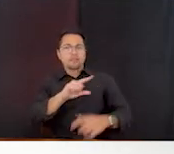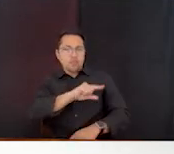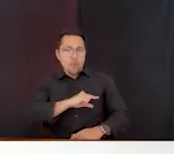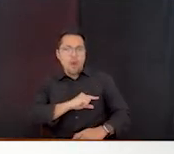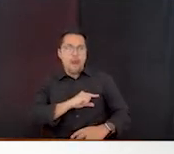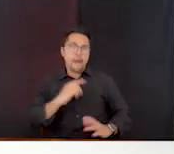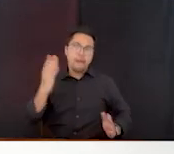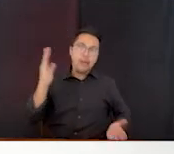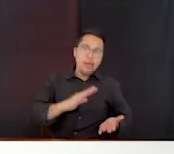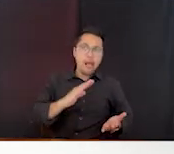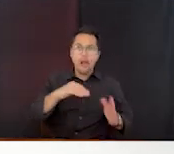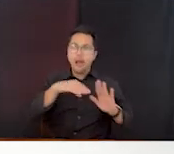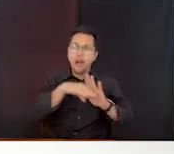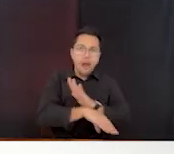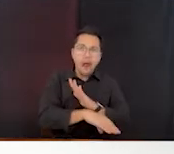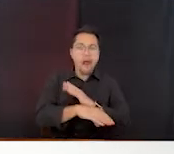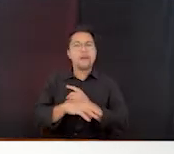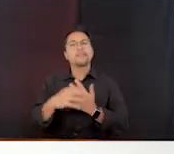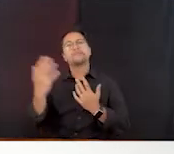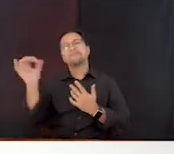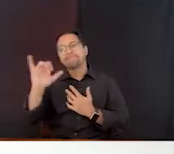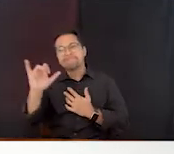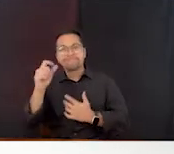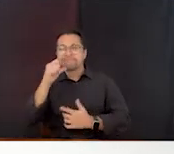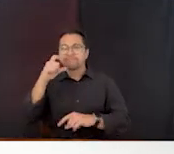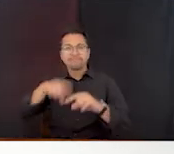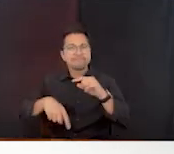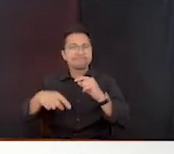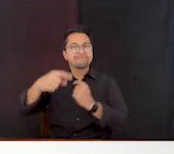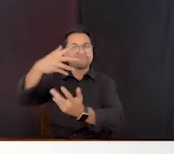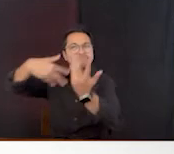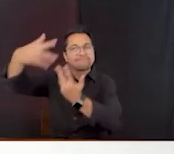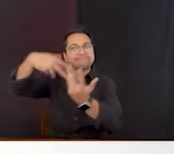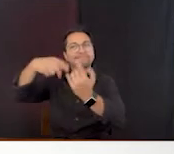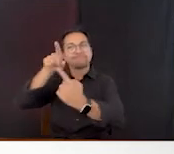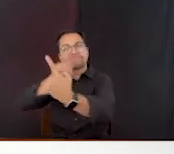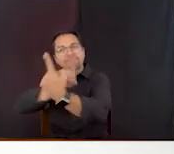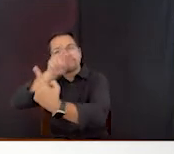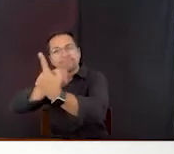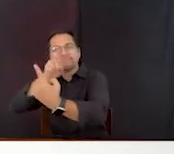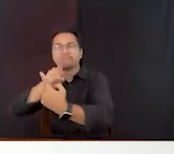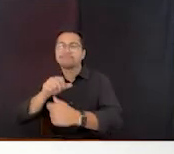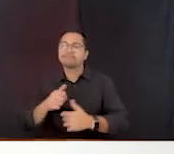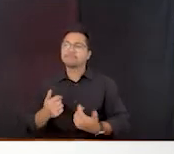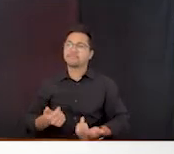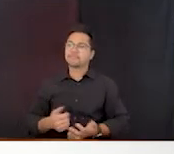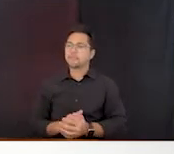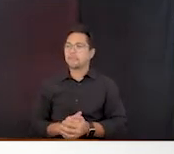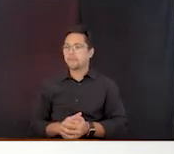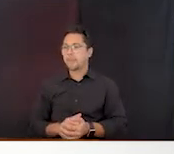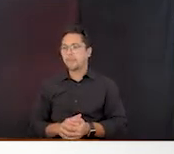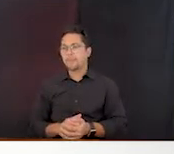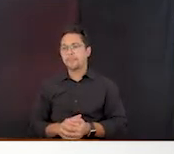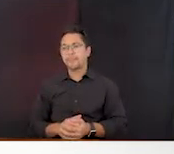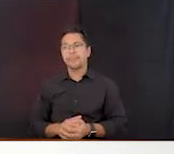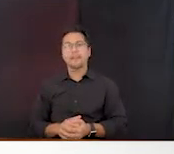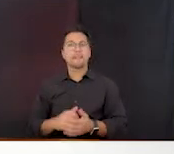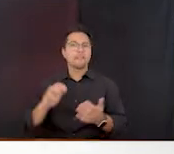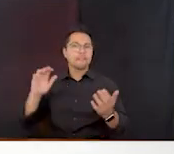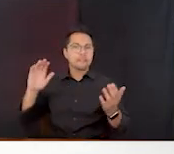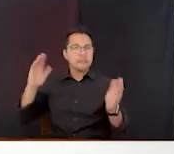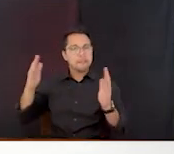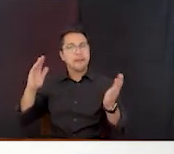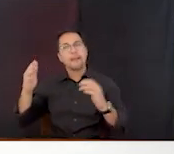relationships changing across the pandemic. It was rather split between whether or not students thought the relationship